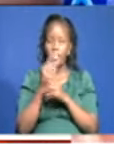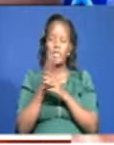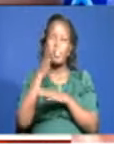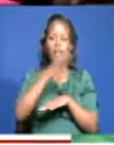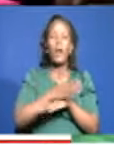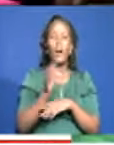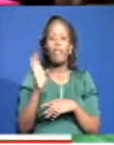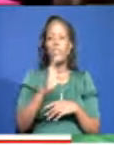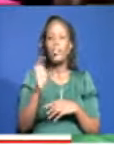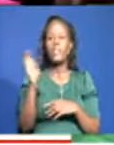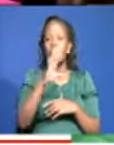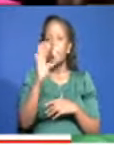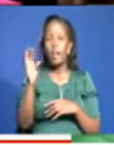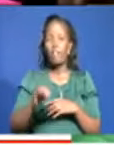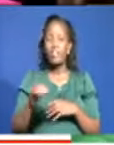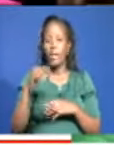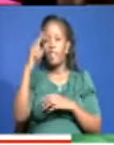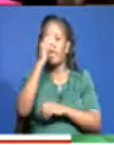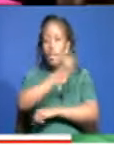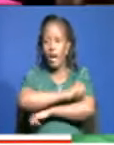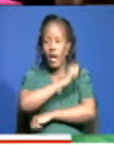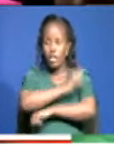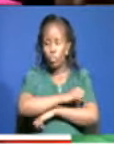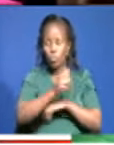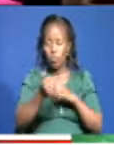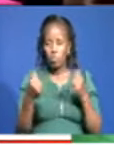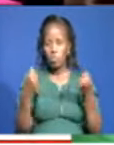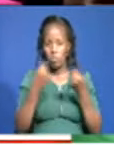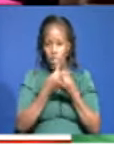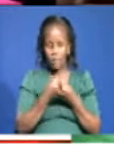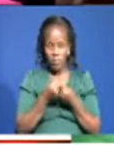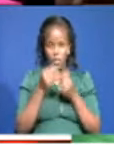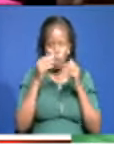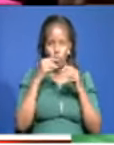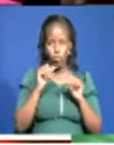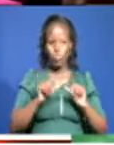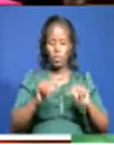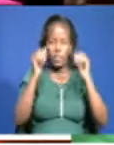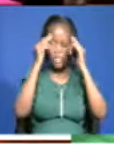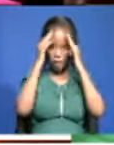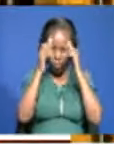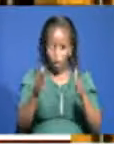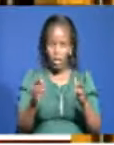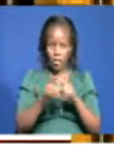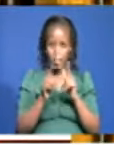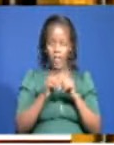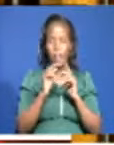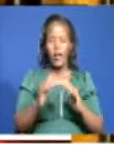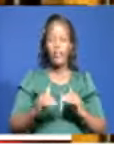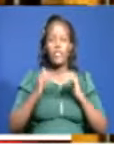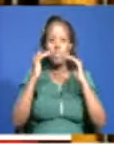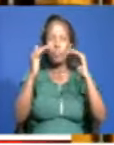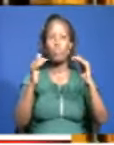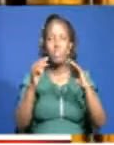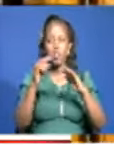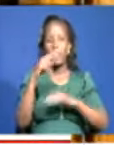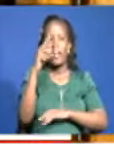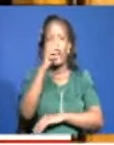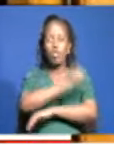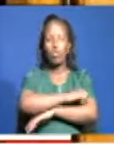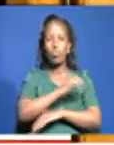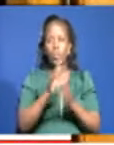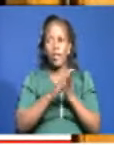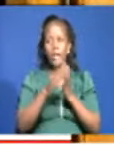Games is a proof that they remain focused and ready to improve the sports in high school and other institutions. You and I know very well that Kenya did not do